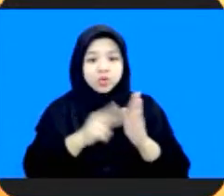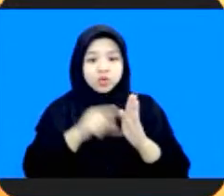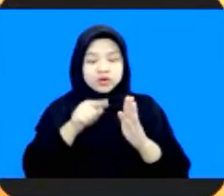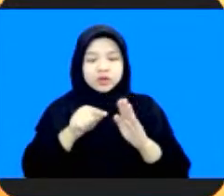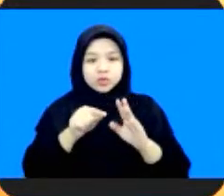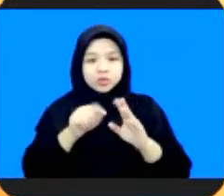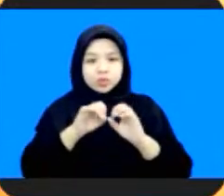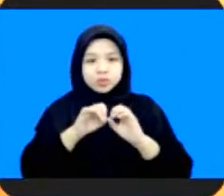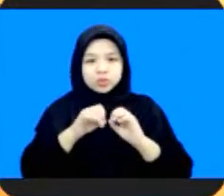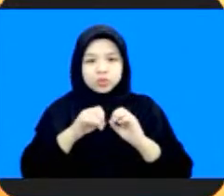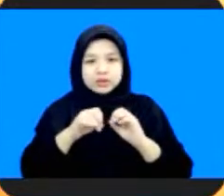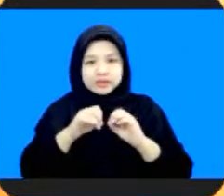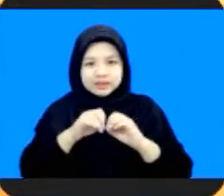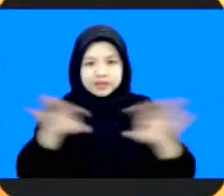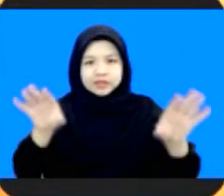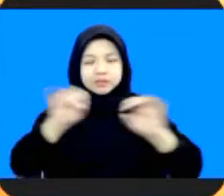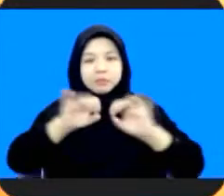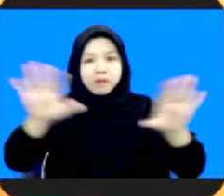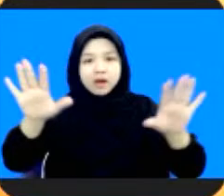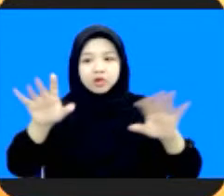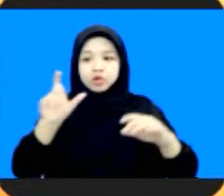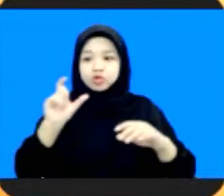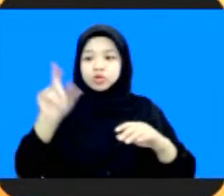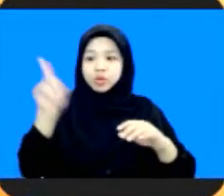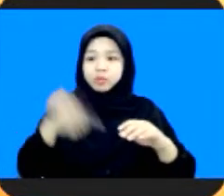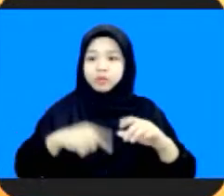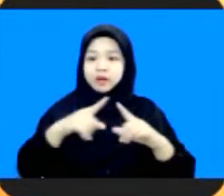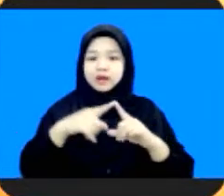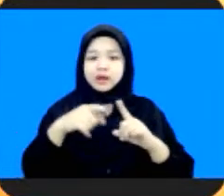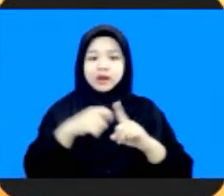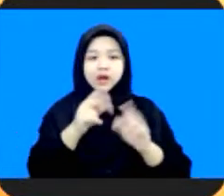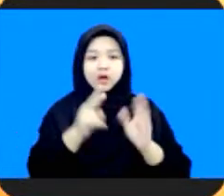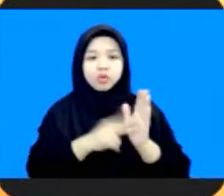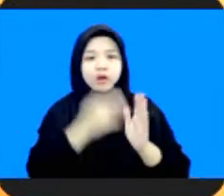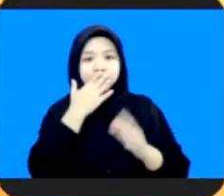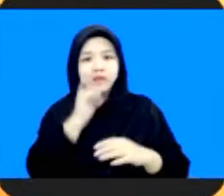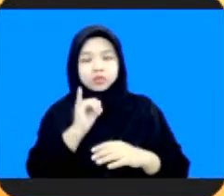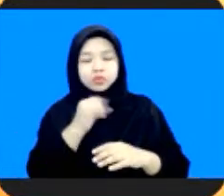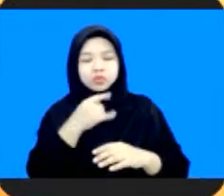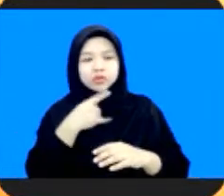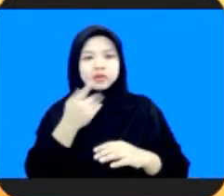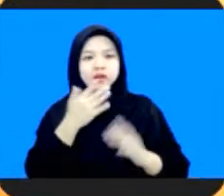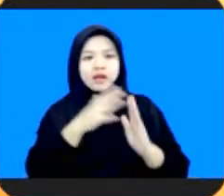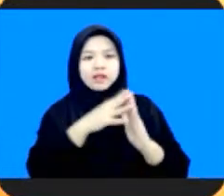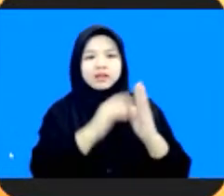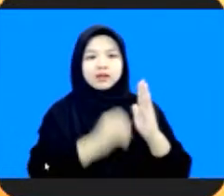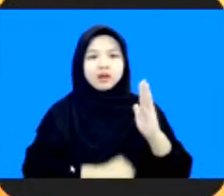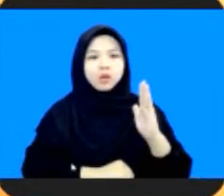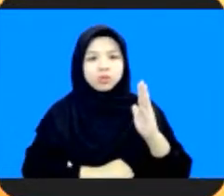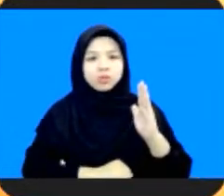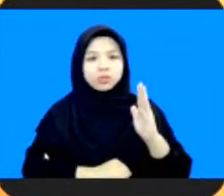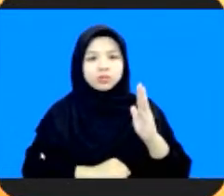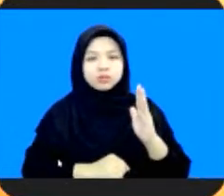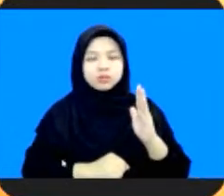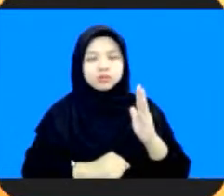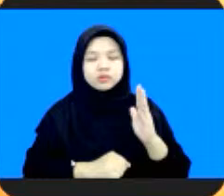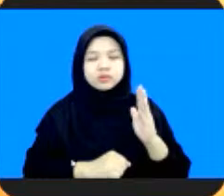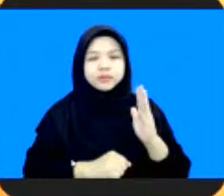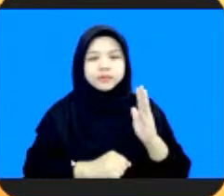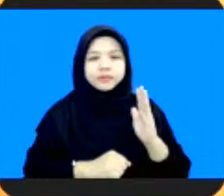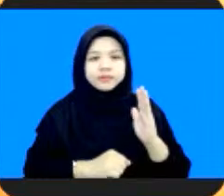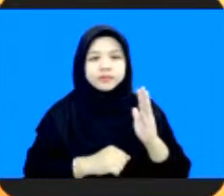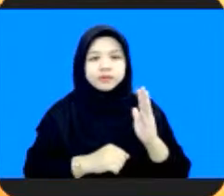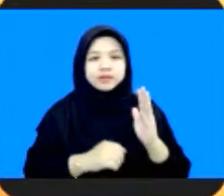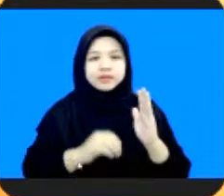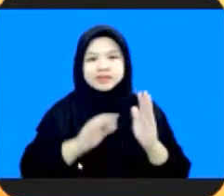So when we detect these types of behaviors and actors, then we take down the entire network. We also launched ad